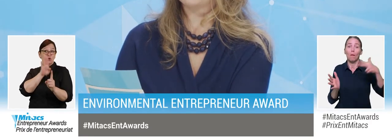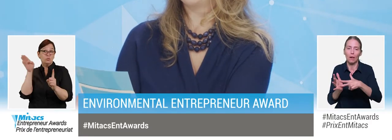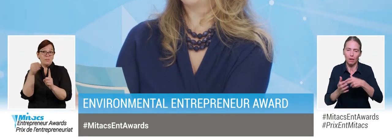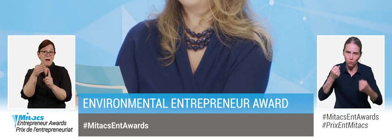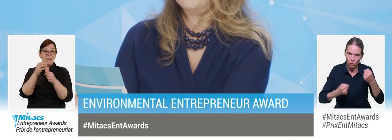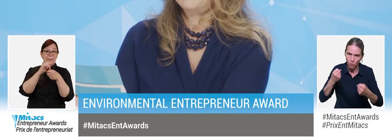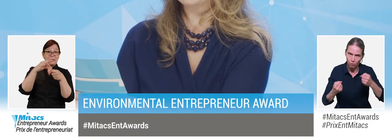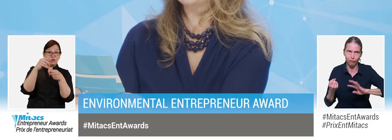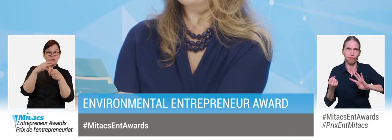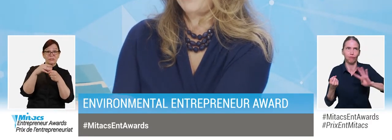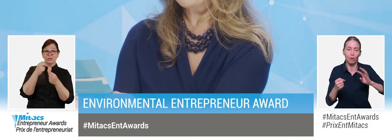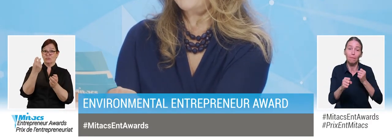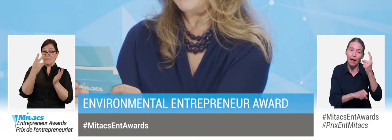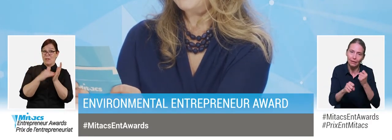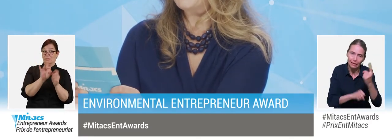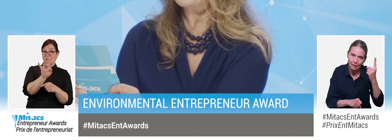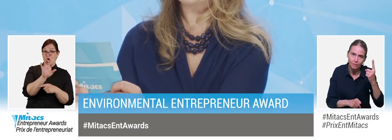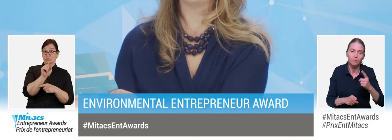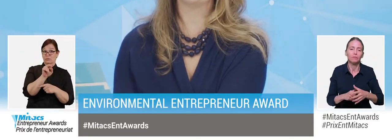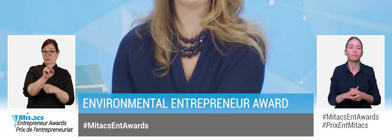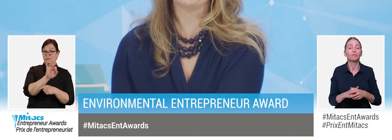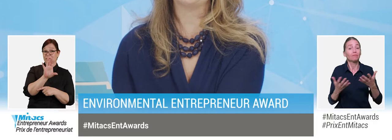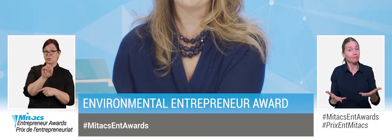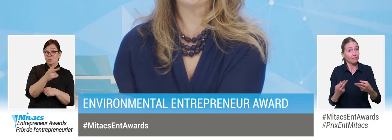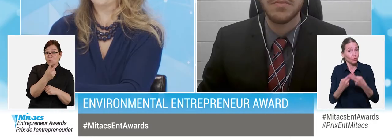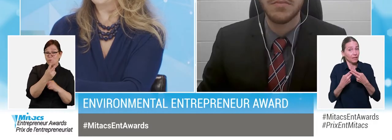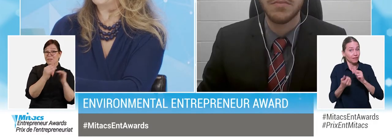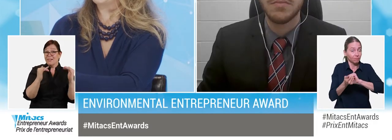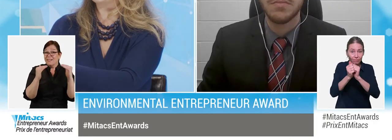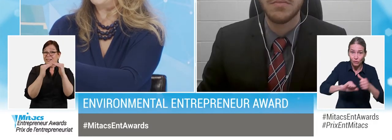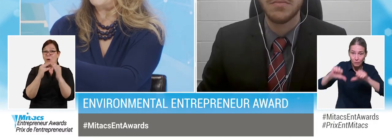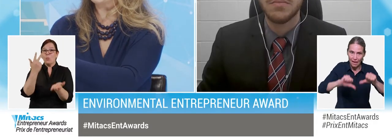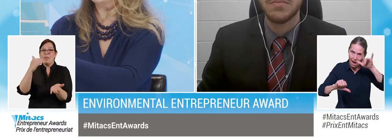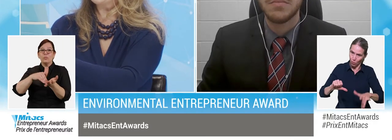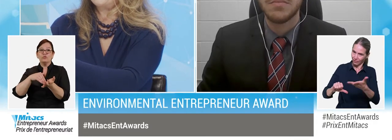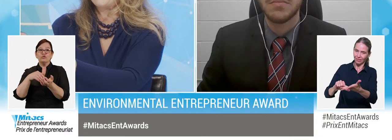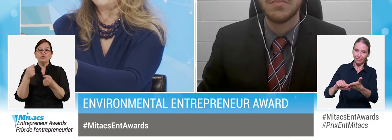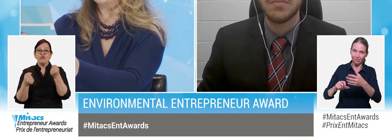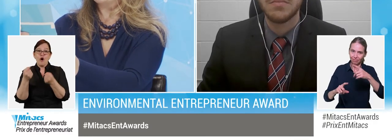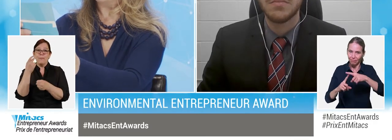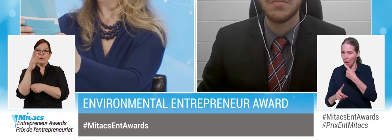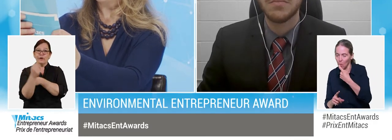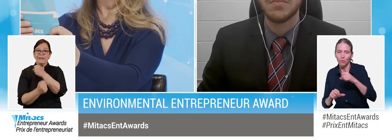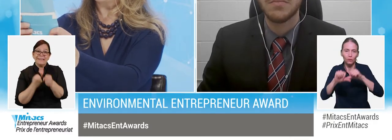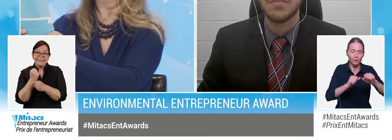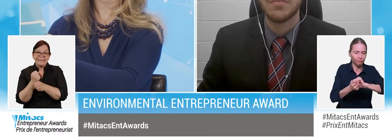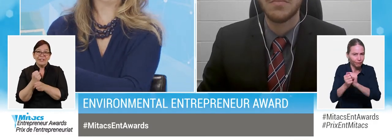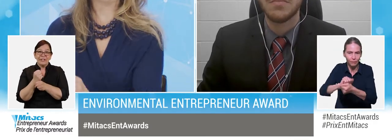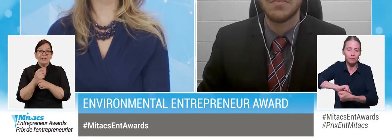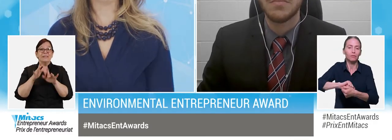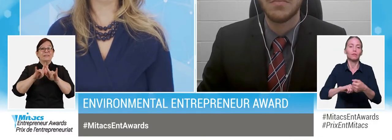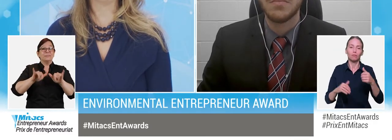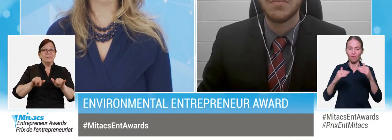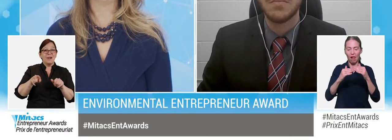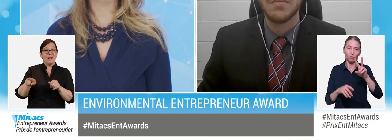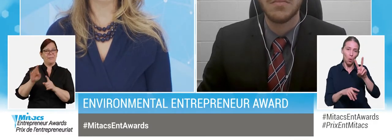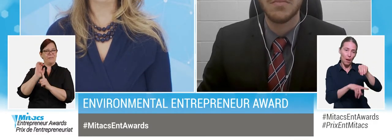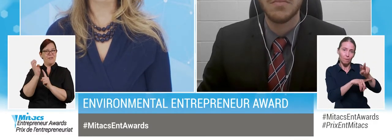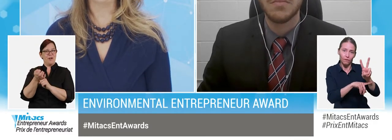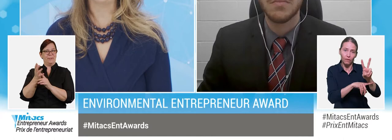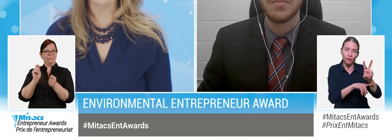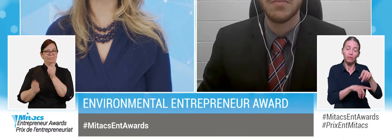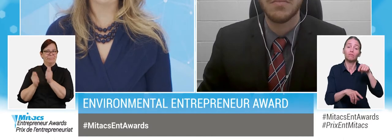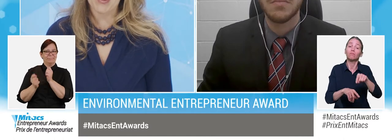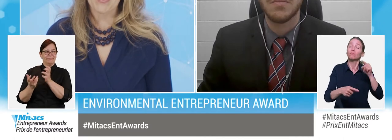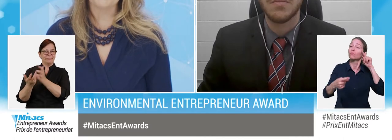is it's Graphite Innovation and Technologies, Inc. And Marcel Gaillard is here to accept